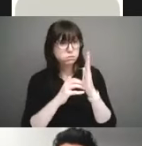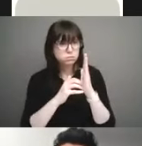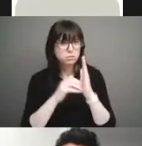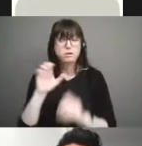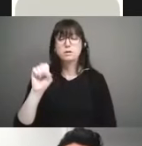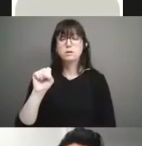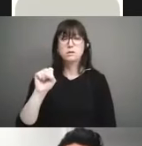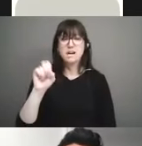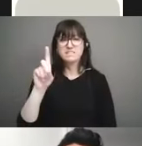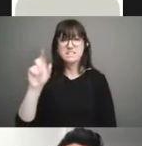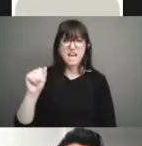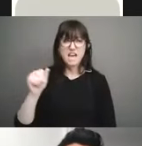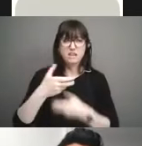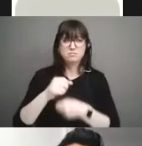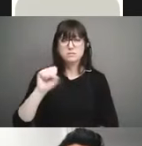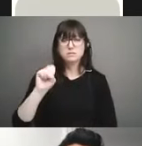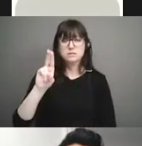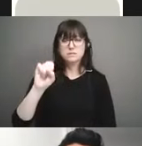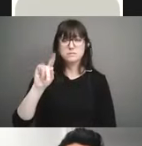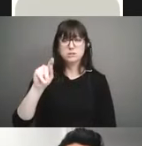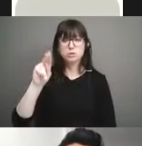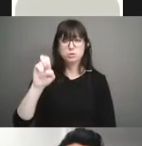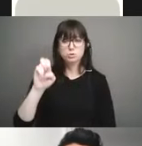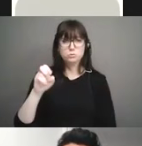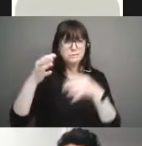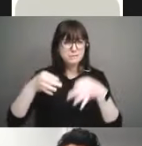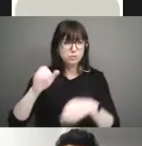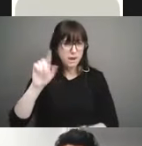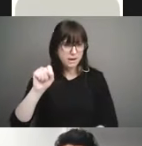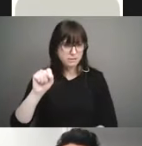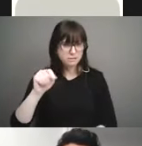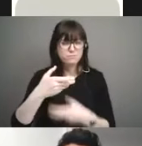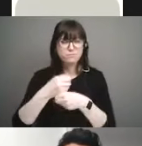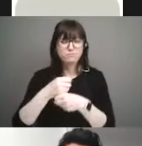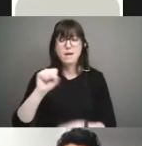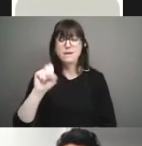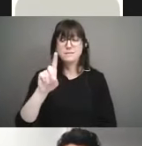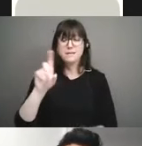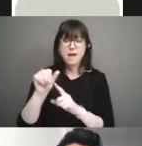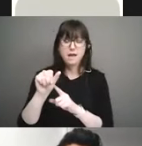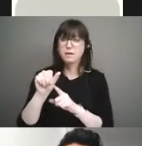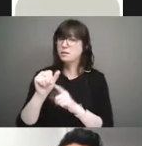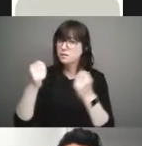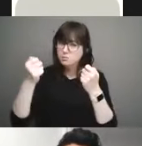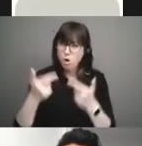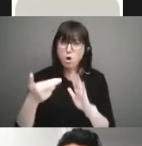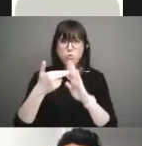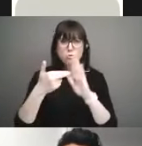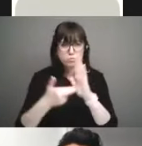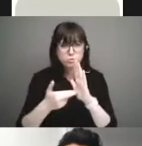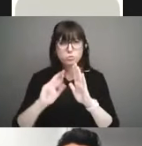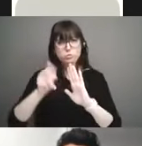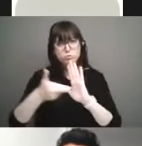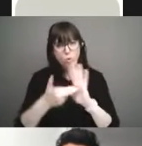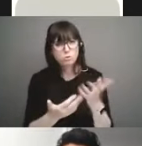the SDA as I'll be referring to it. The SDA sets out all of the obligations and duties of a